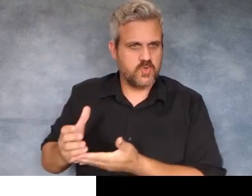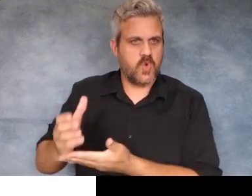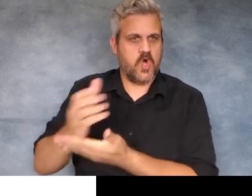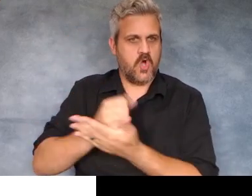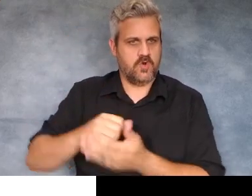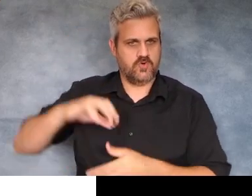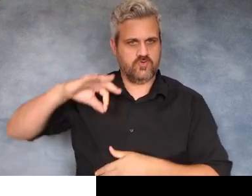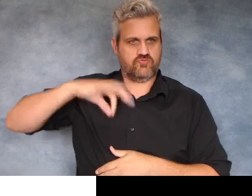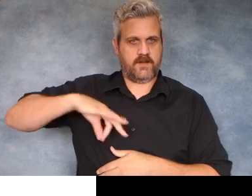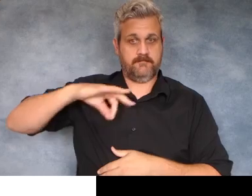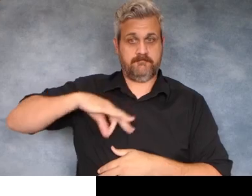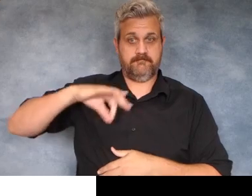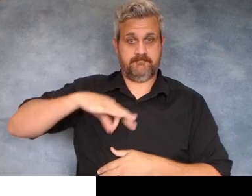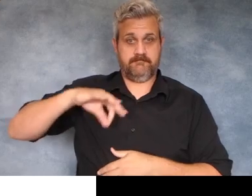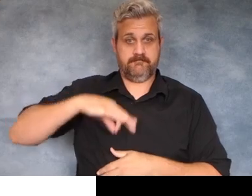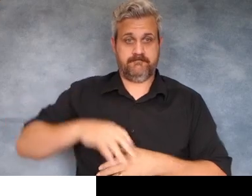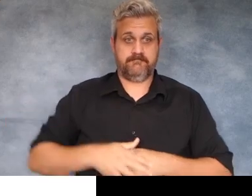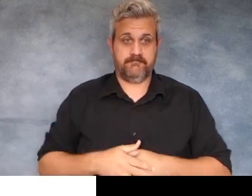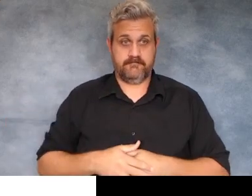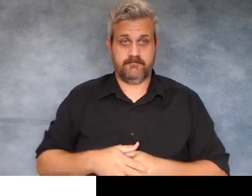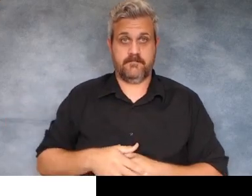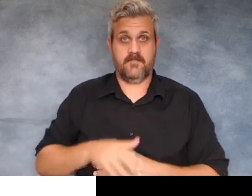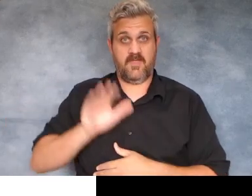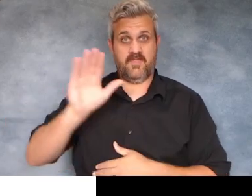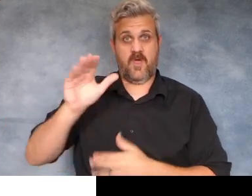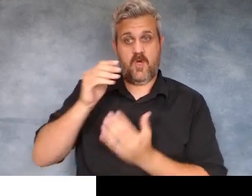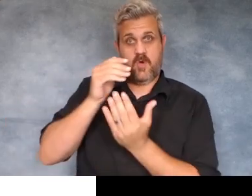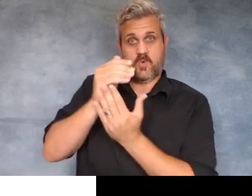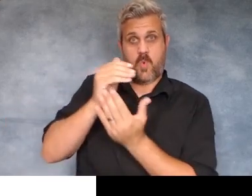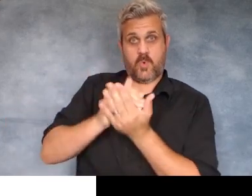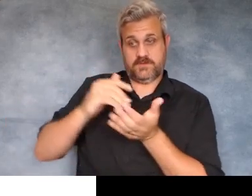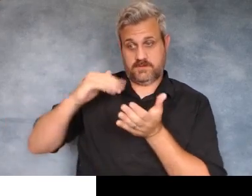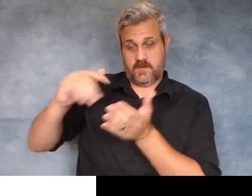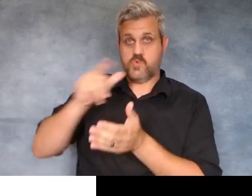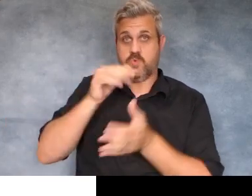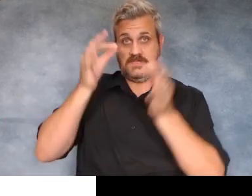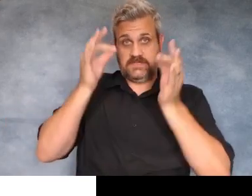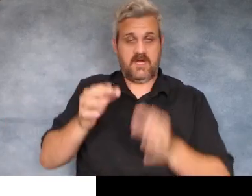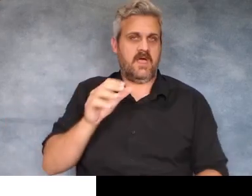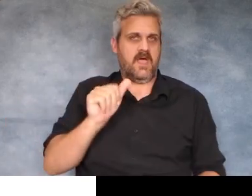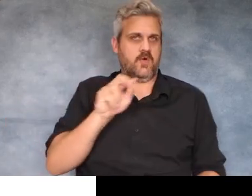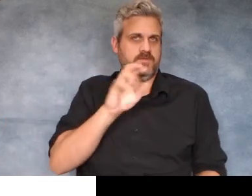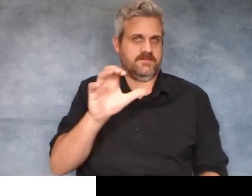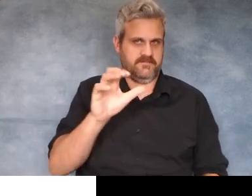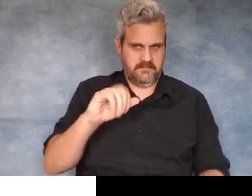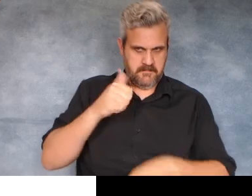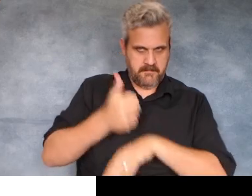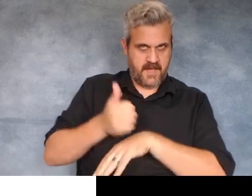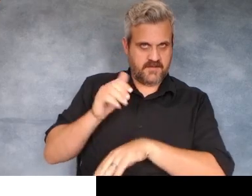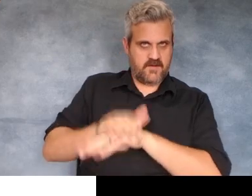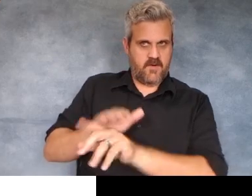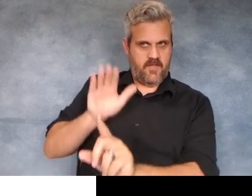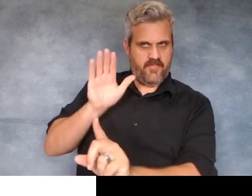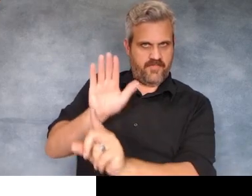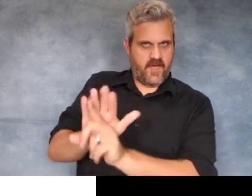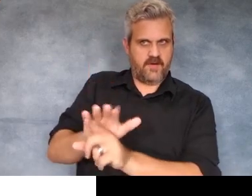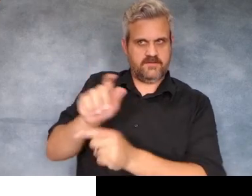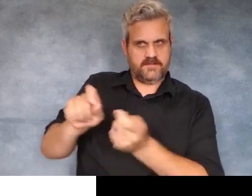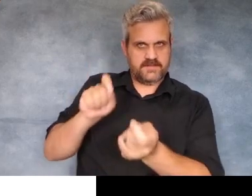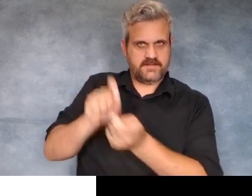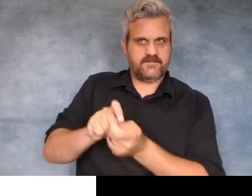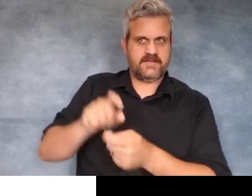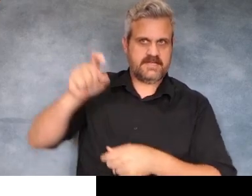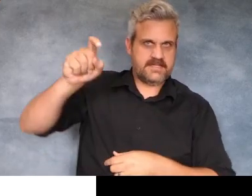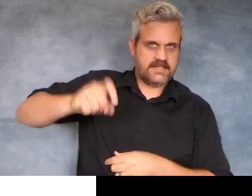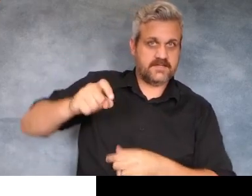credit. The course of study is a decision the ARC will make based on the student's individualized wants and needs.